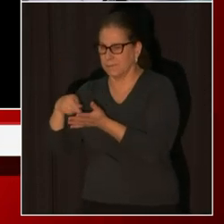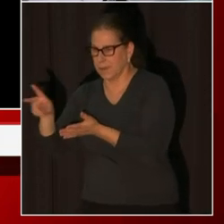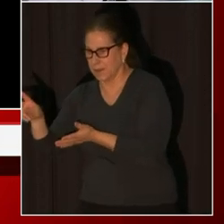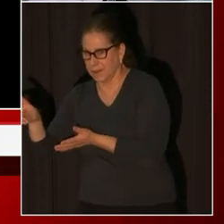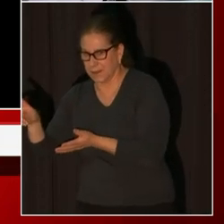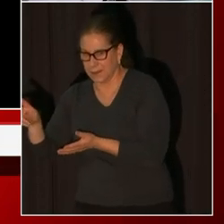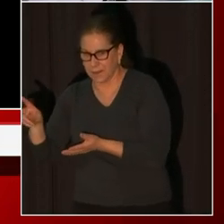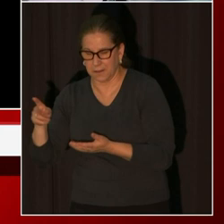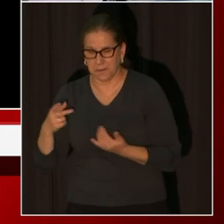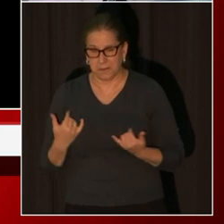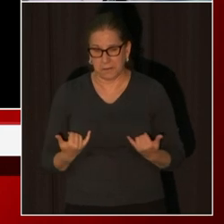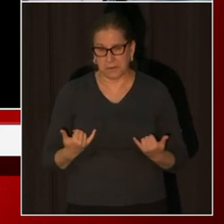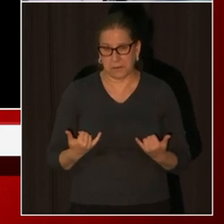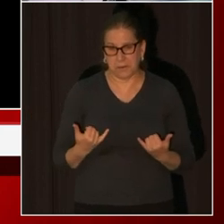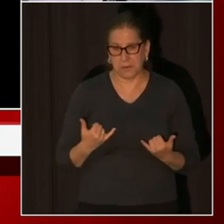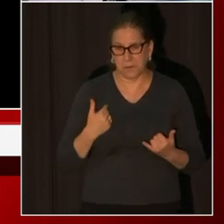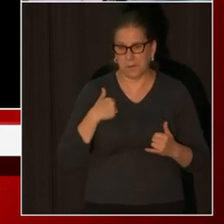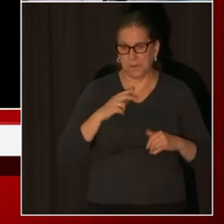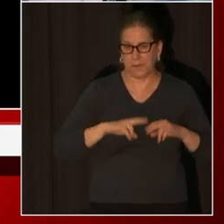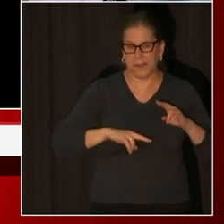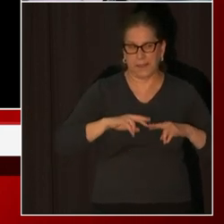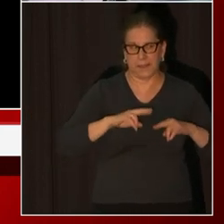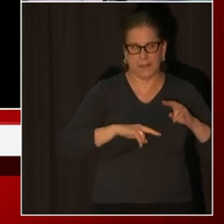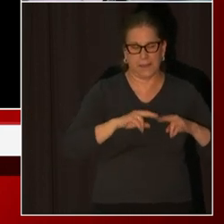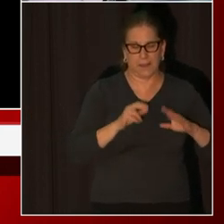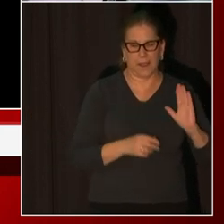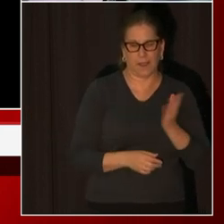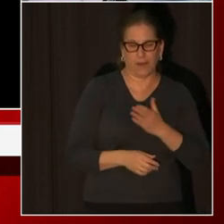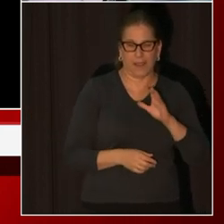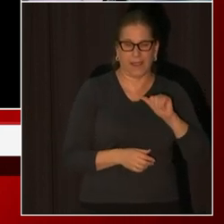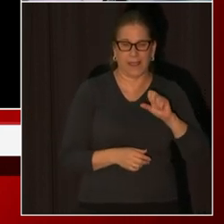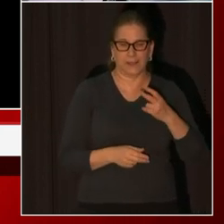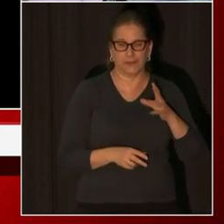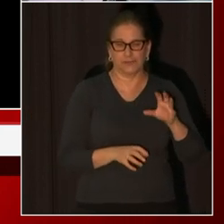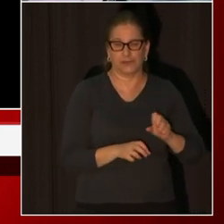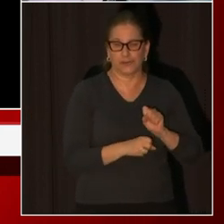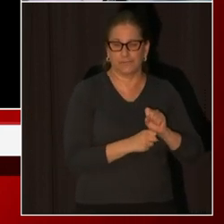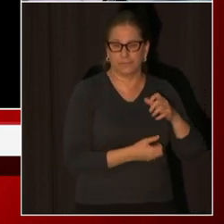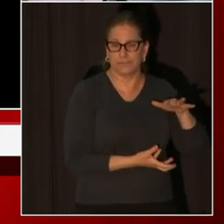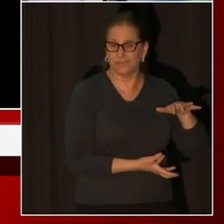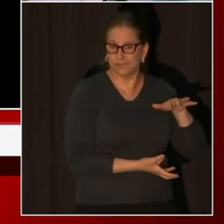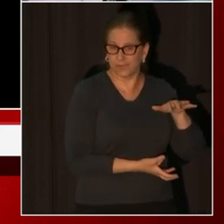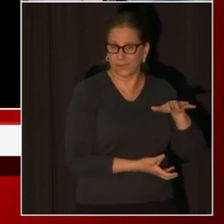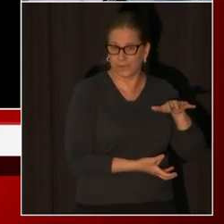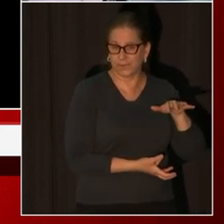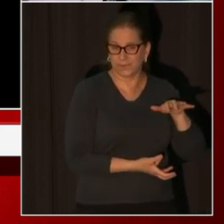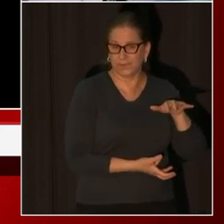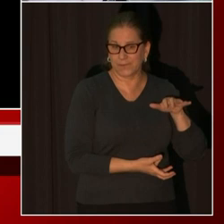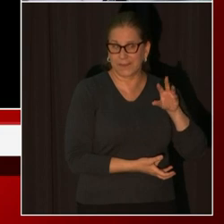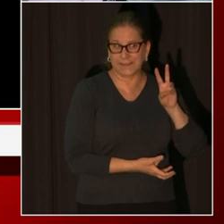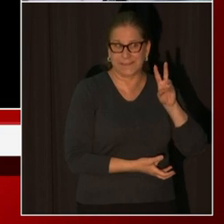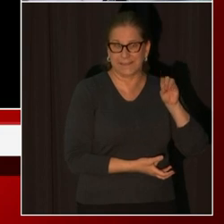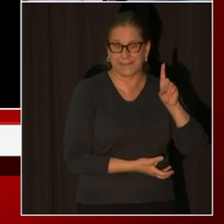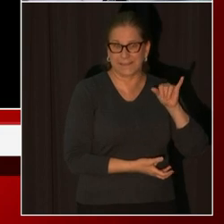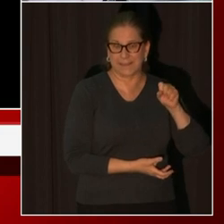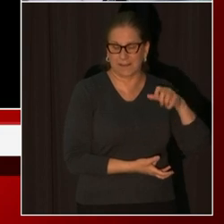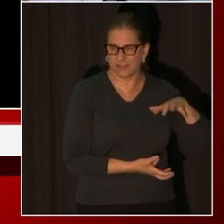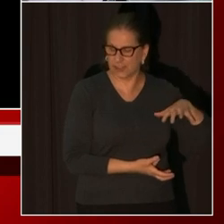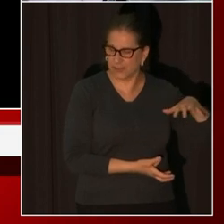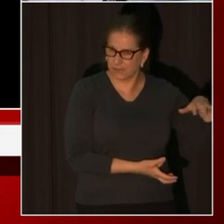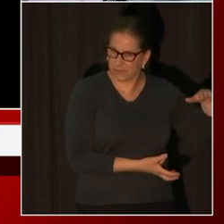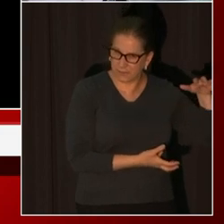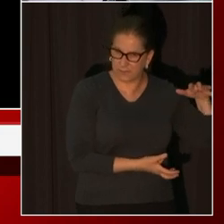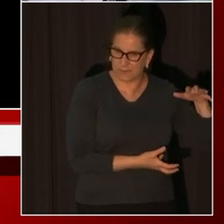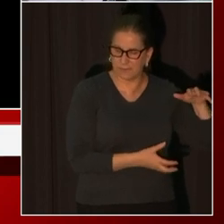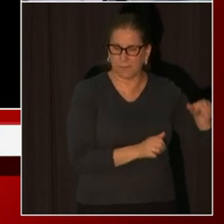balances, and the mayor talked about the 60 days of cash that we have when we started this pandemic, we're able to then use this